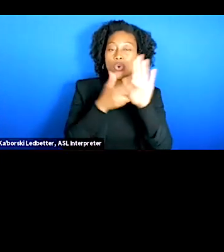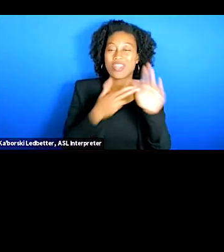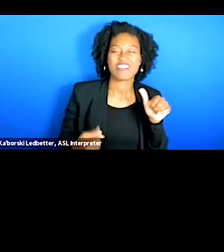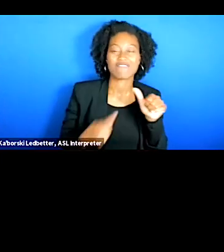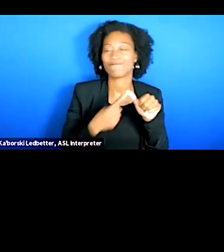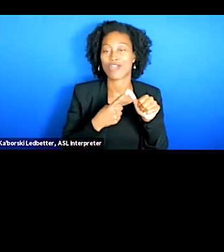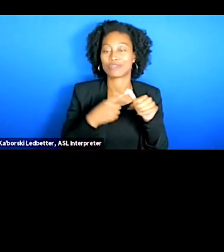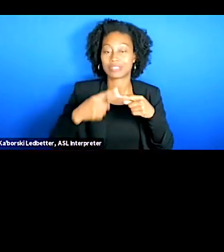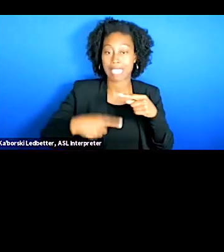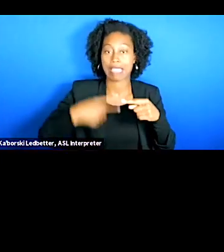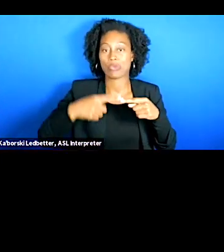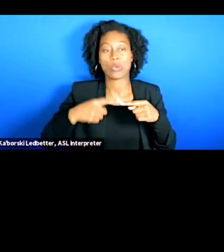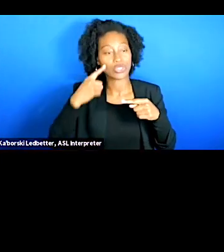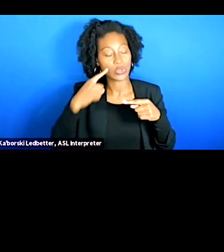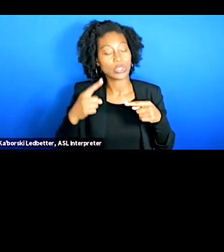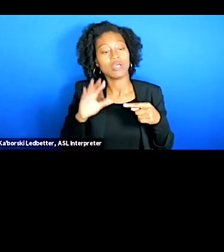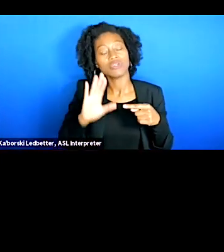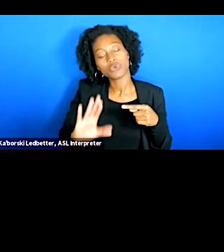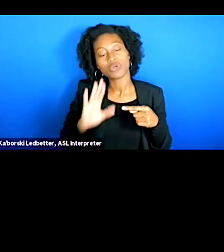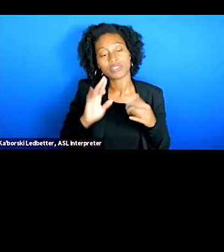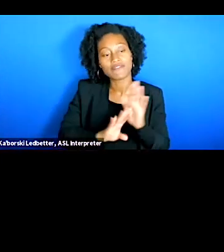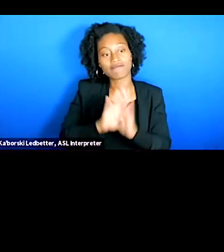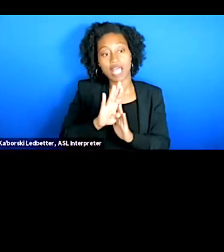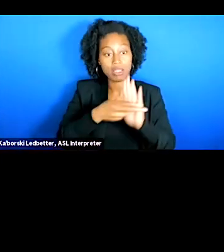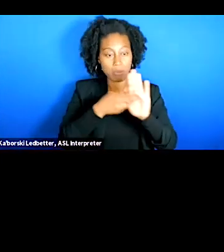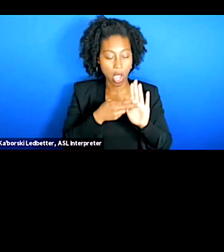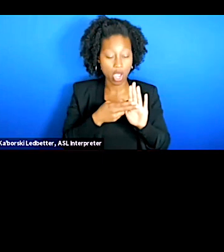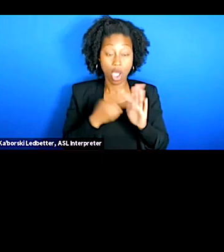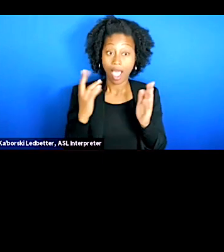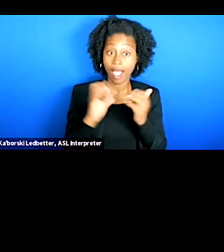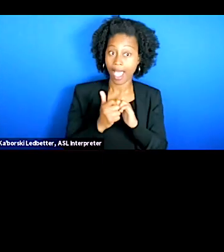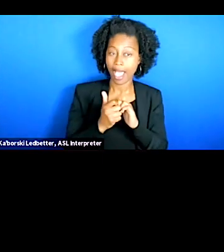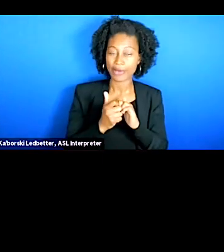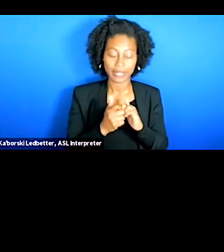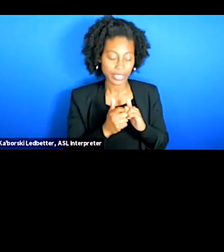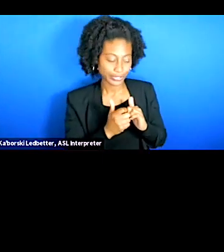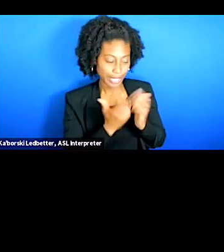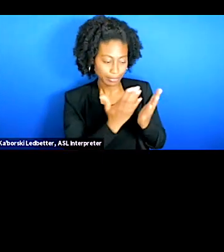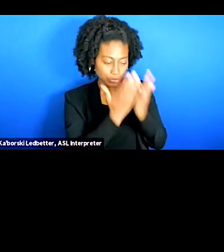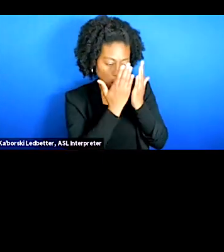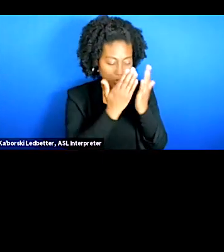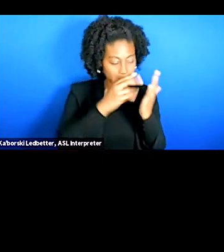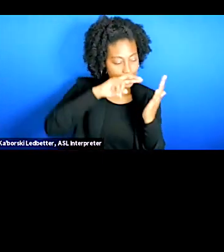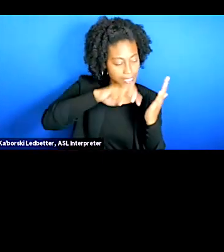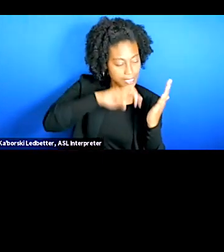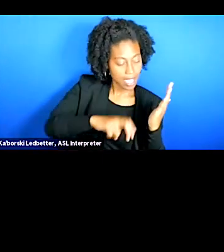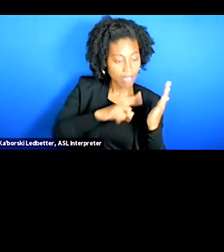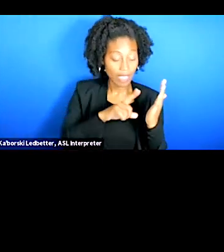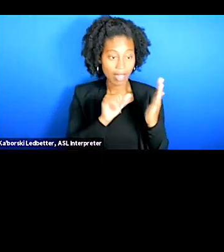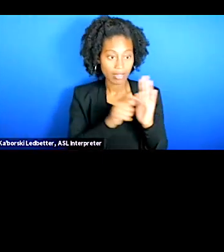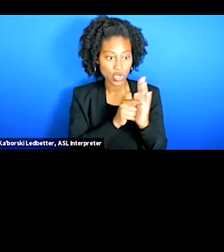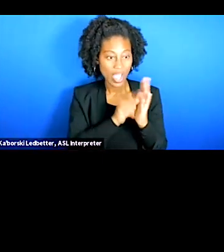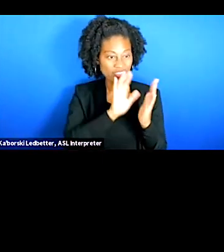where you develop codes by looking closely at the literature or other types of data. After